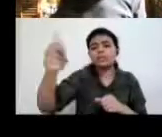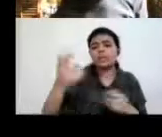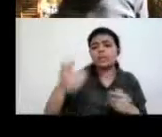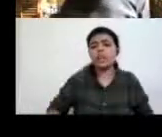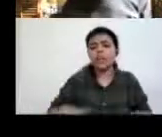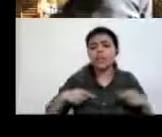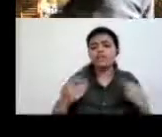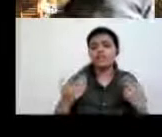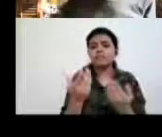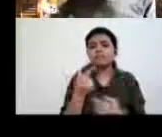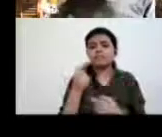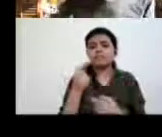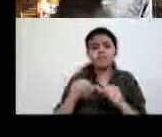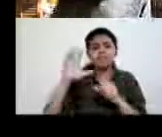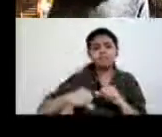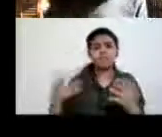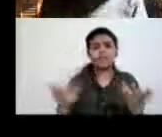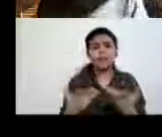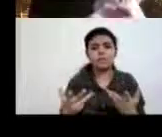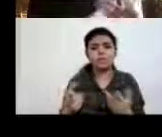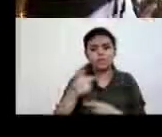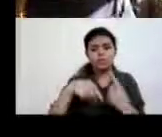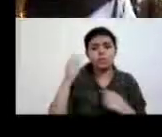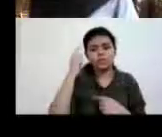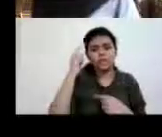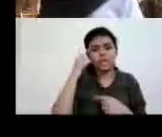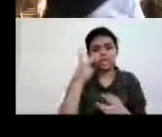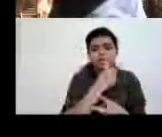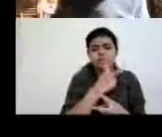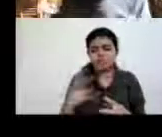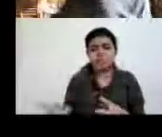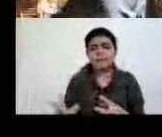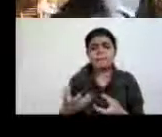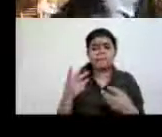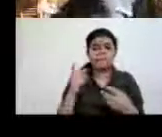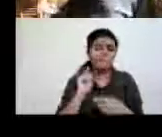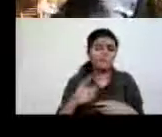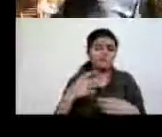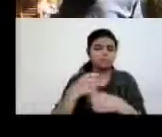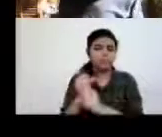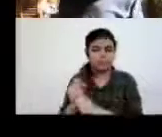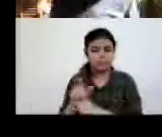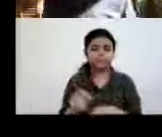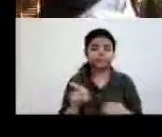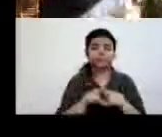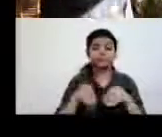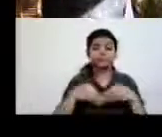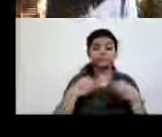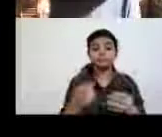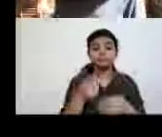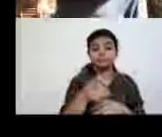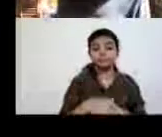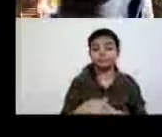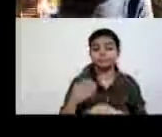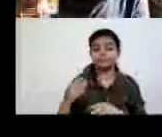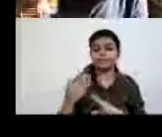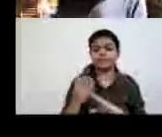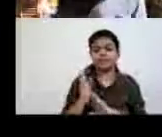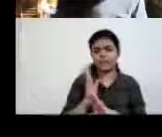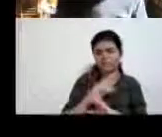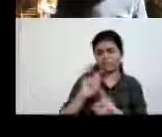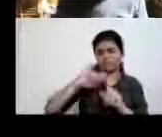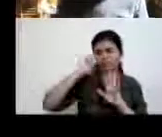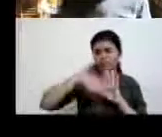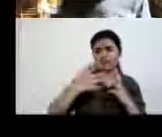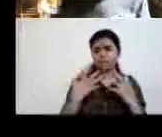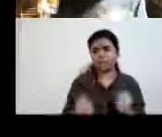So one example on how we were doing this in the past is like the last project that I want to share with